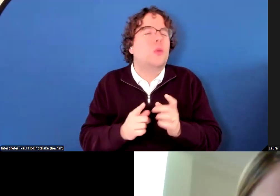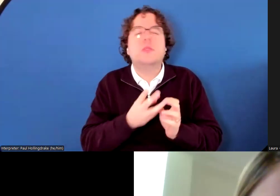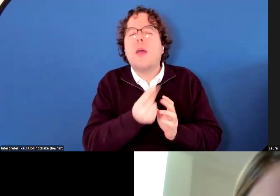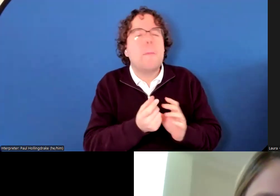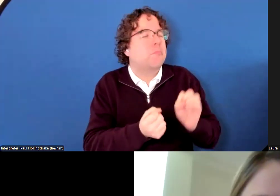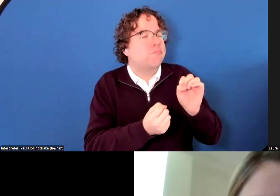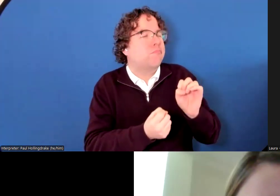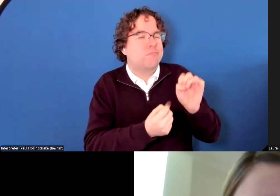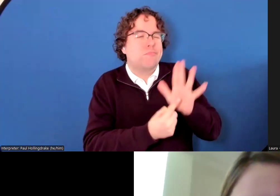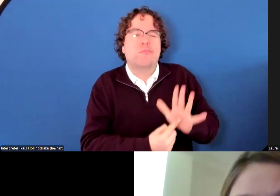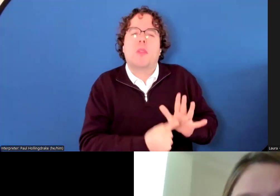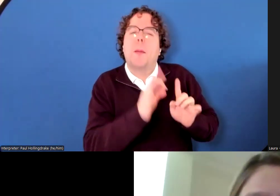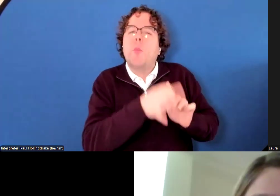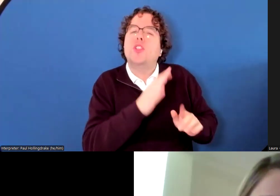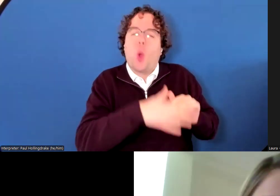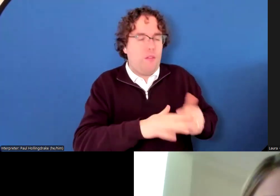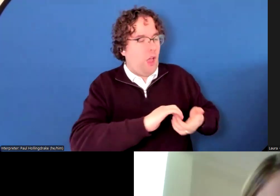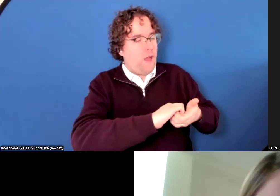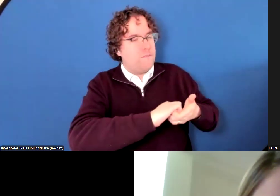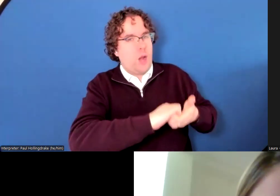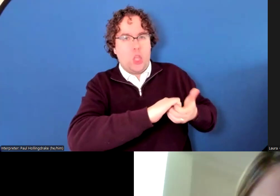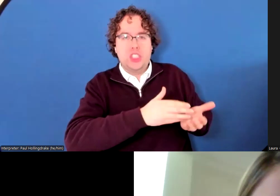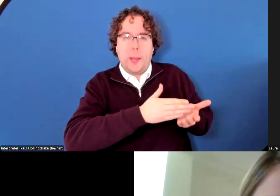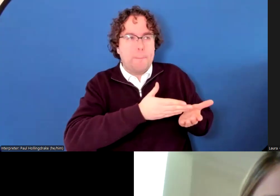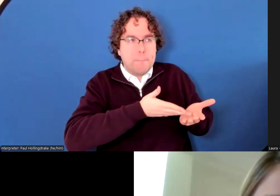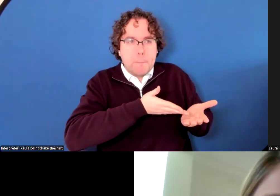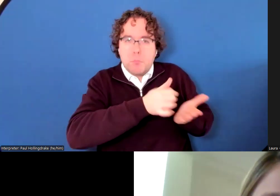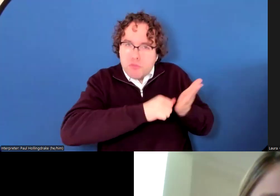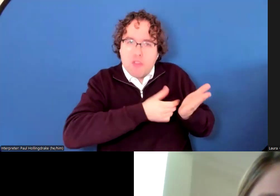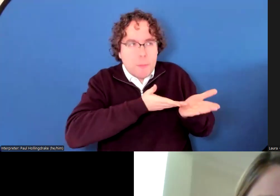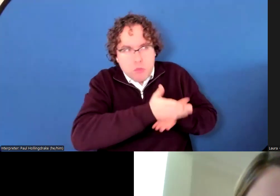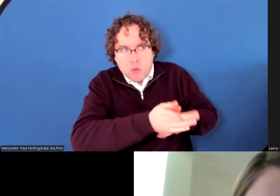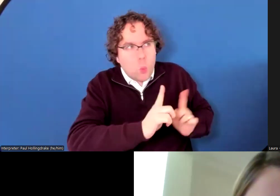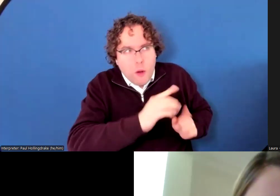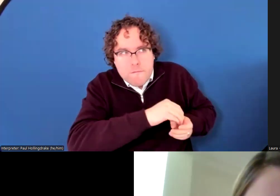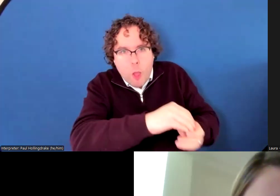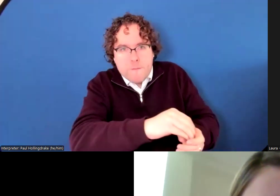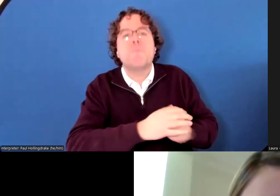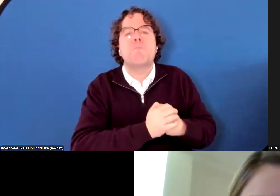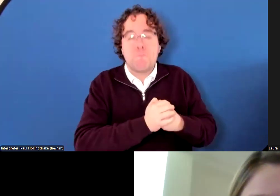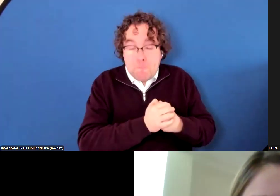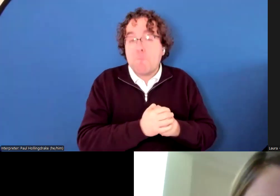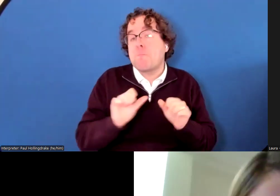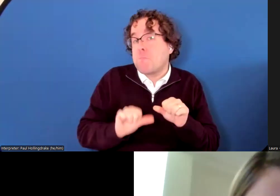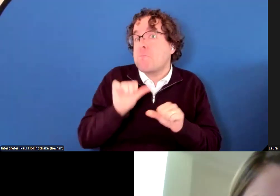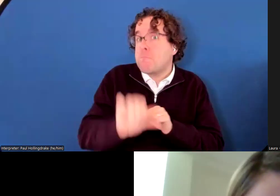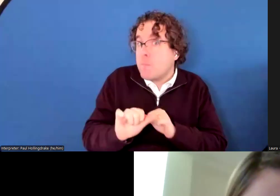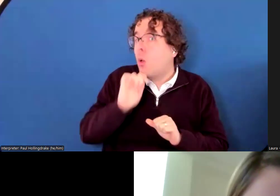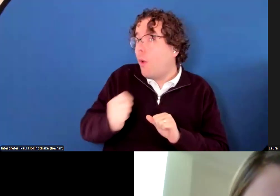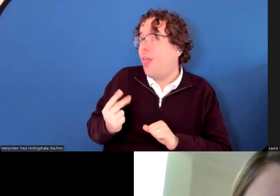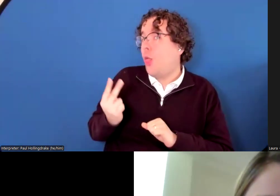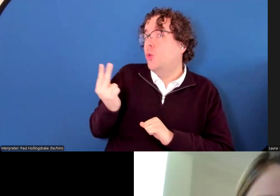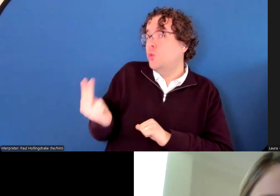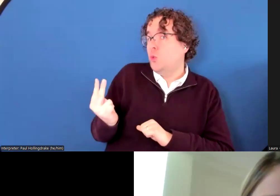headlines around the fellowship itself. After that, I will come to two of our Clore Fellow